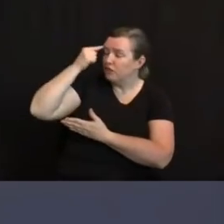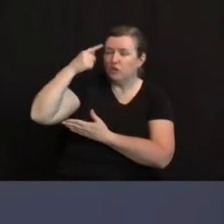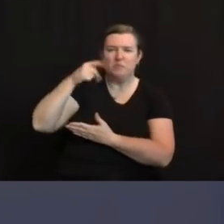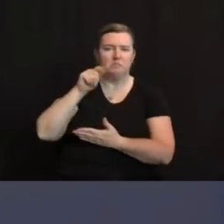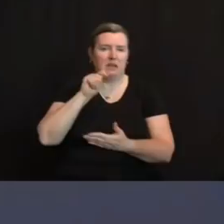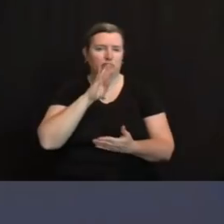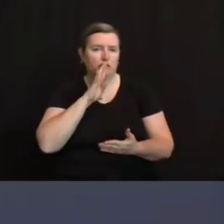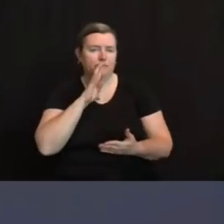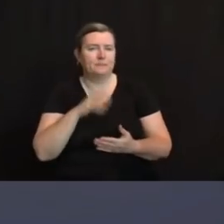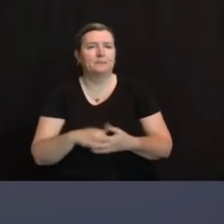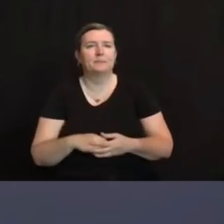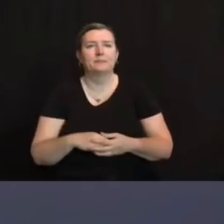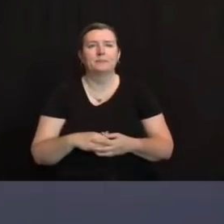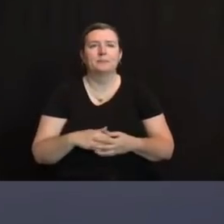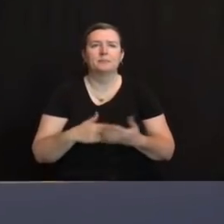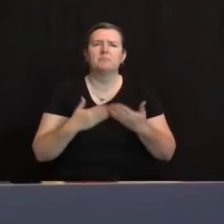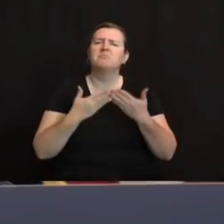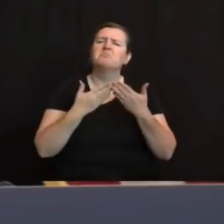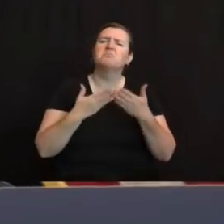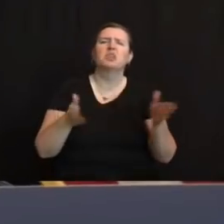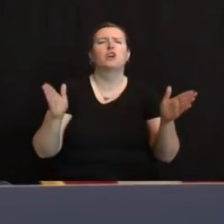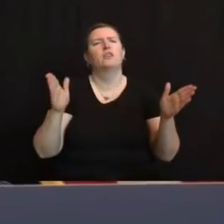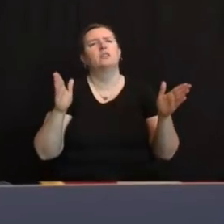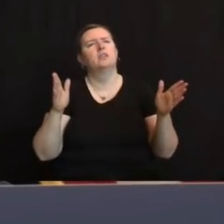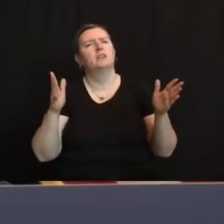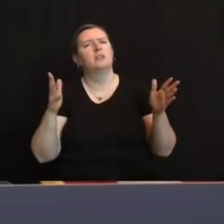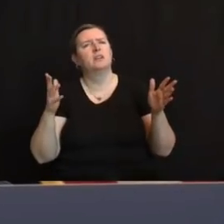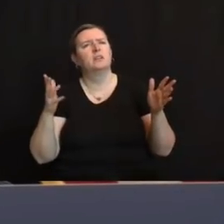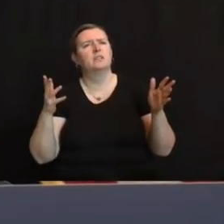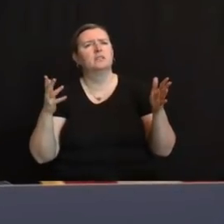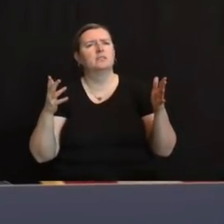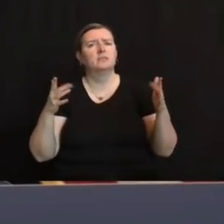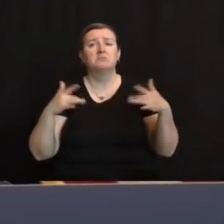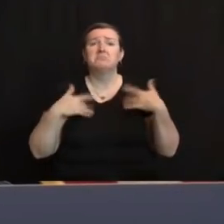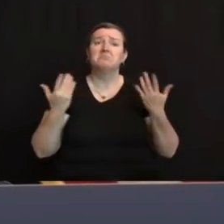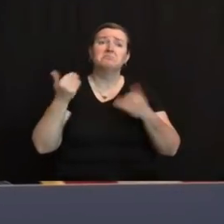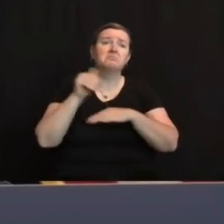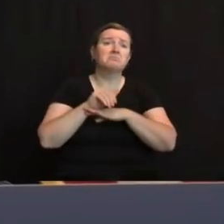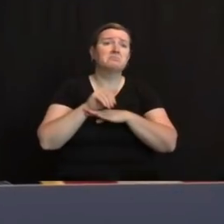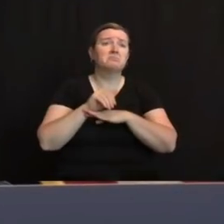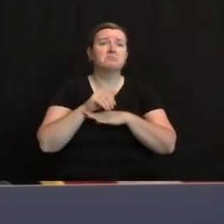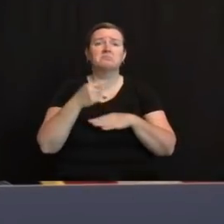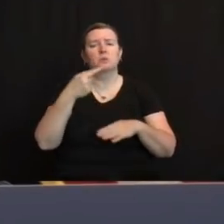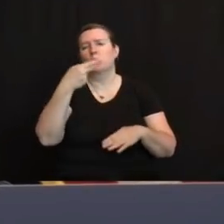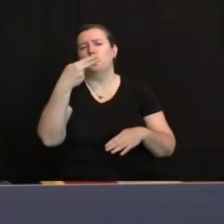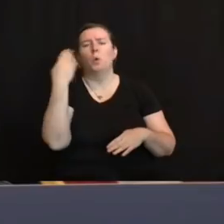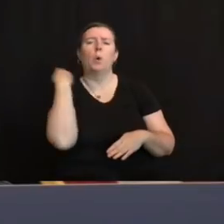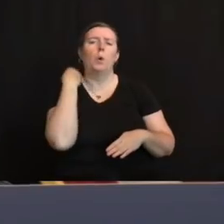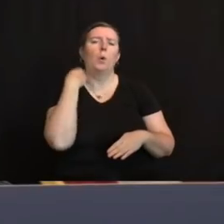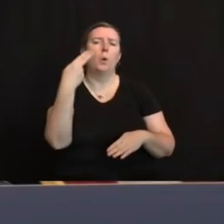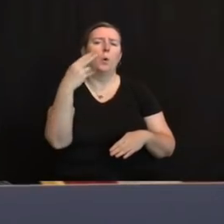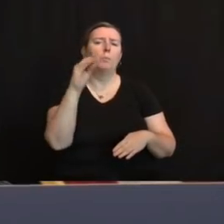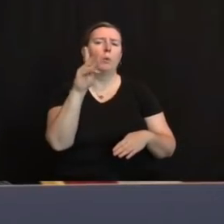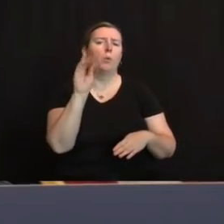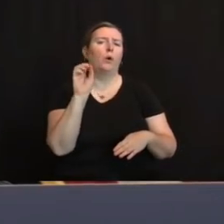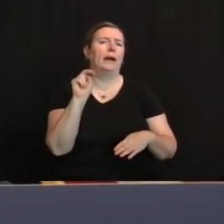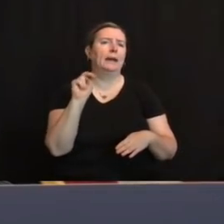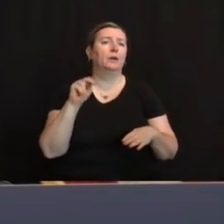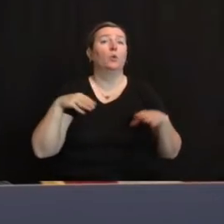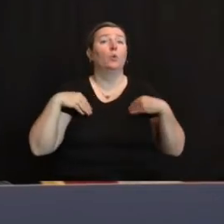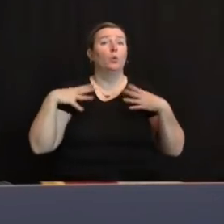Generally, relatively uneventful overnight in Hoboken. A bar owner was cited. This bar had